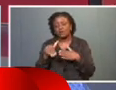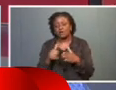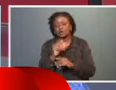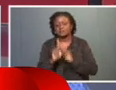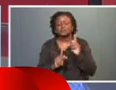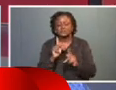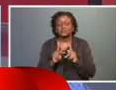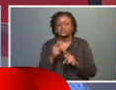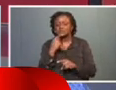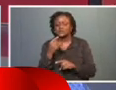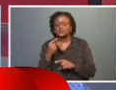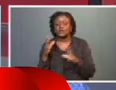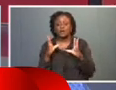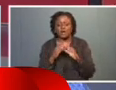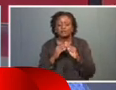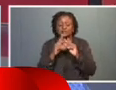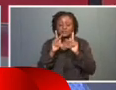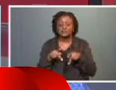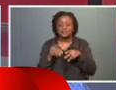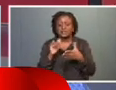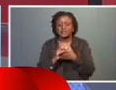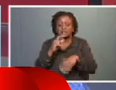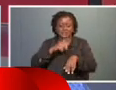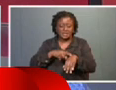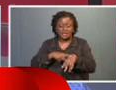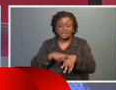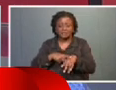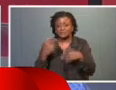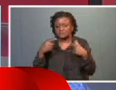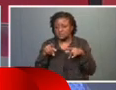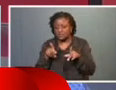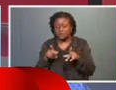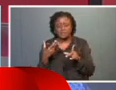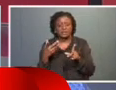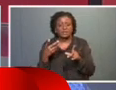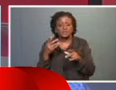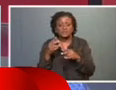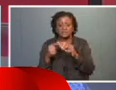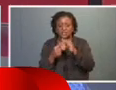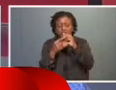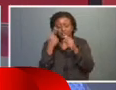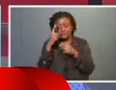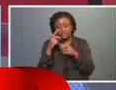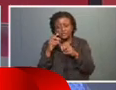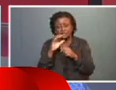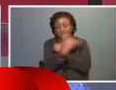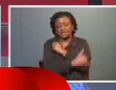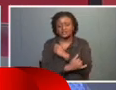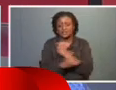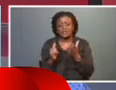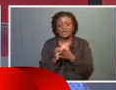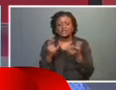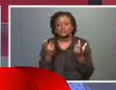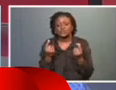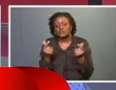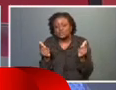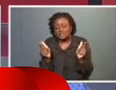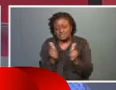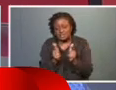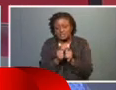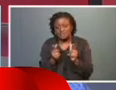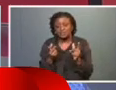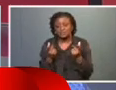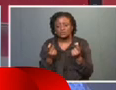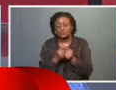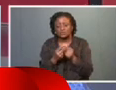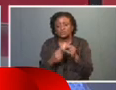conference delegates that time is running out, especially for the countries that do little to exacerbate the climate change crisis.